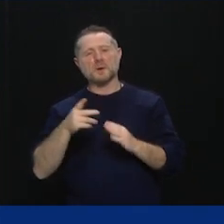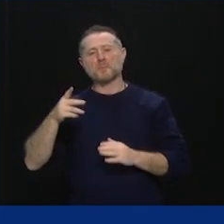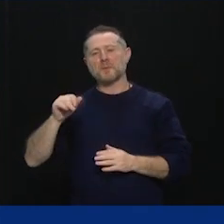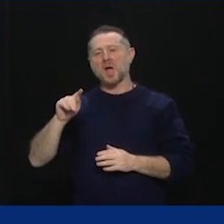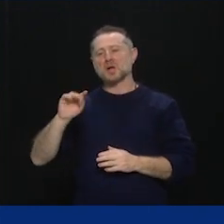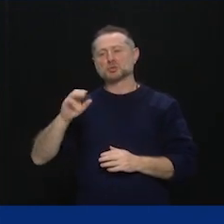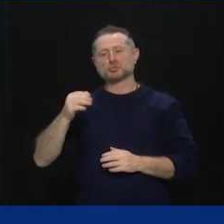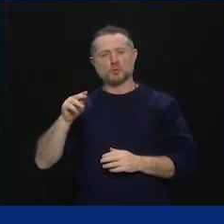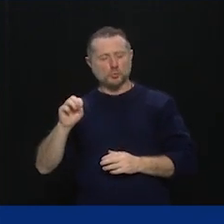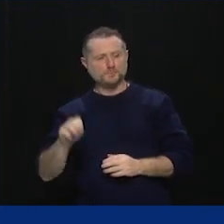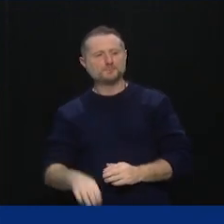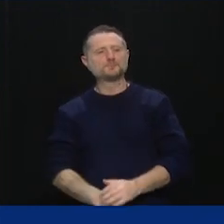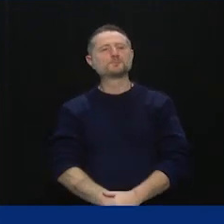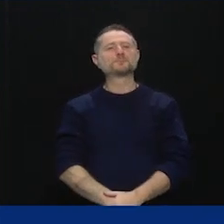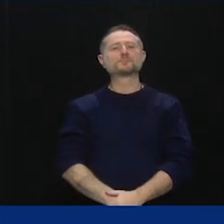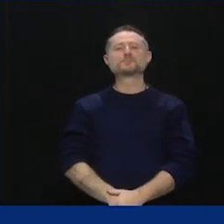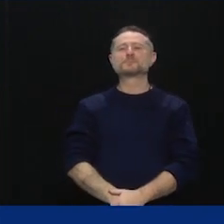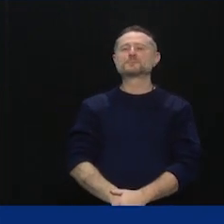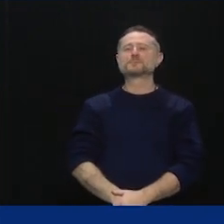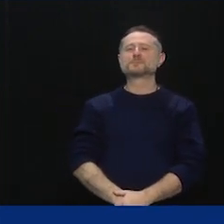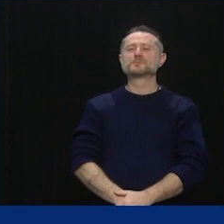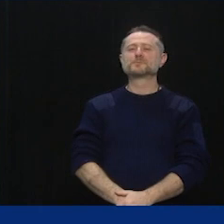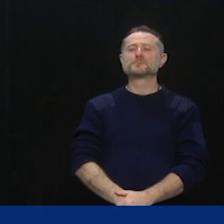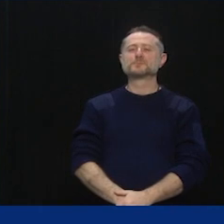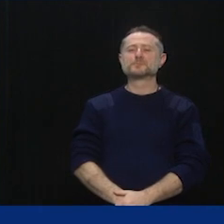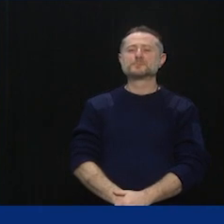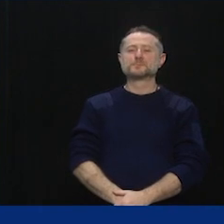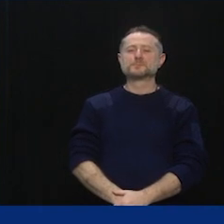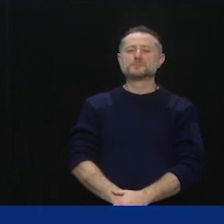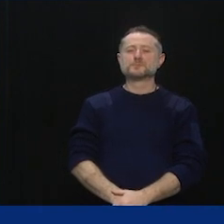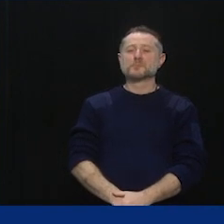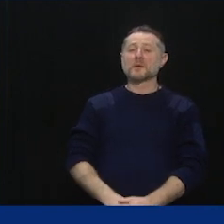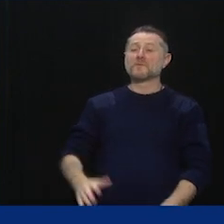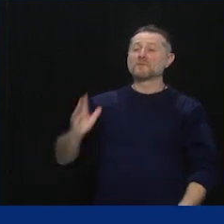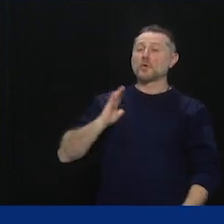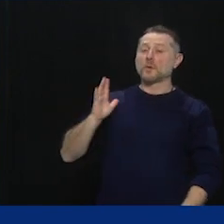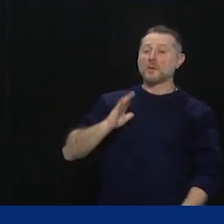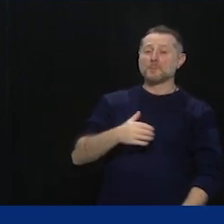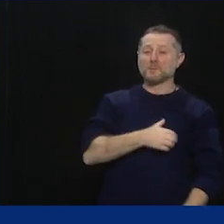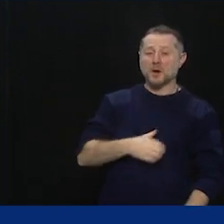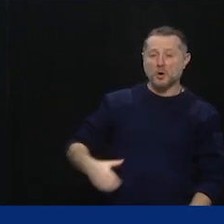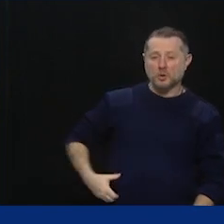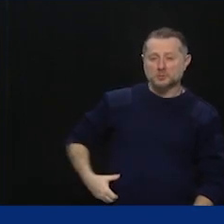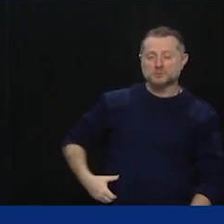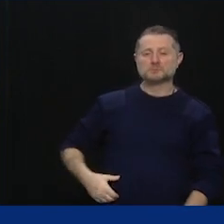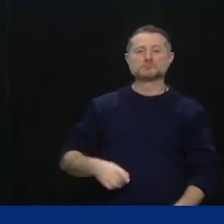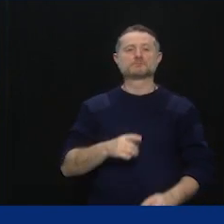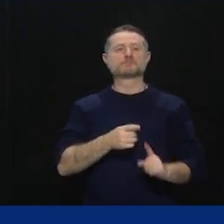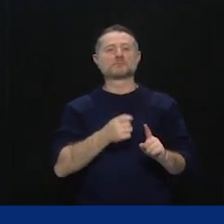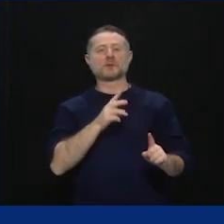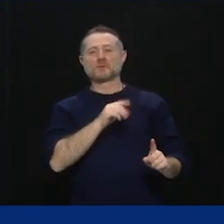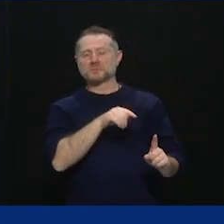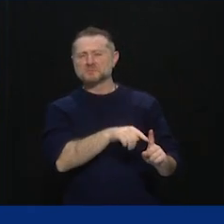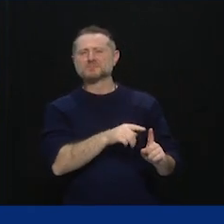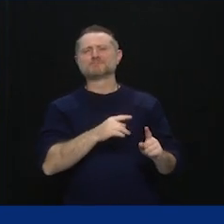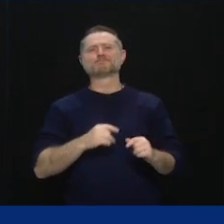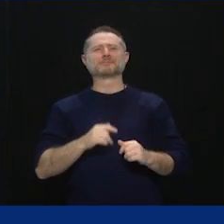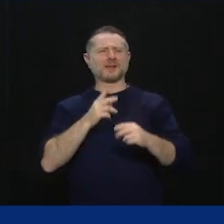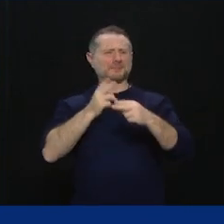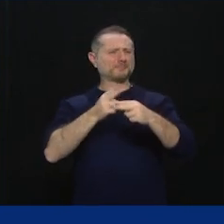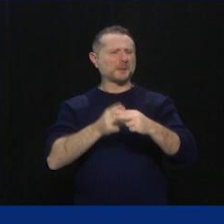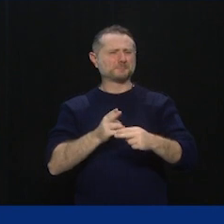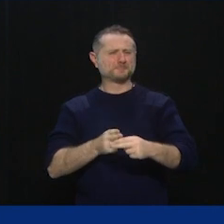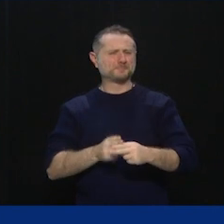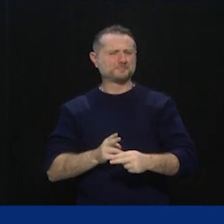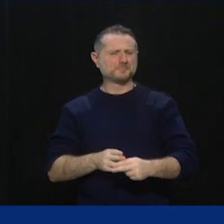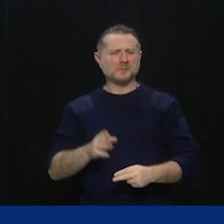Dave Capel, former Mayor of Greenport, Neil Foley, Councilman, Town of Brookhaven, Jonathan Kornreich, Brookhaven Town Councilman,